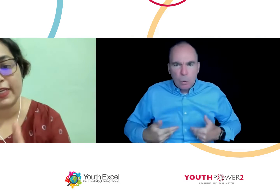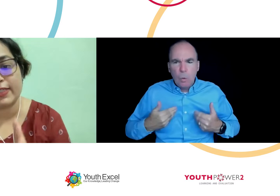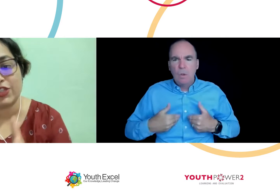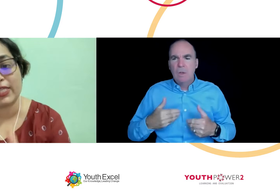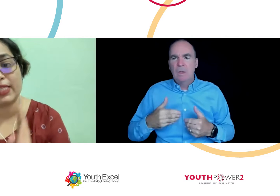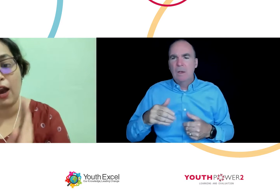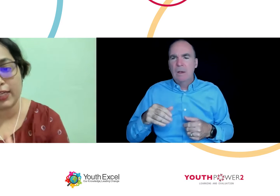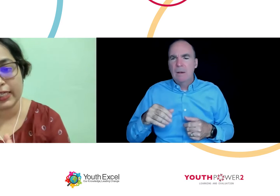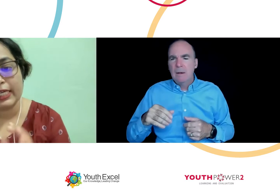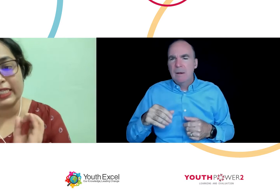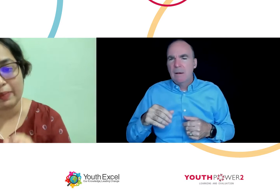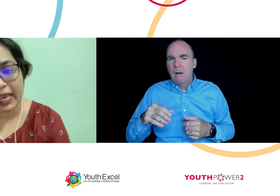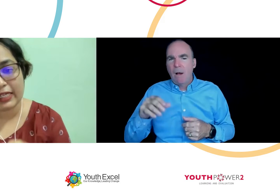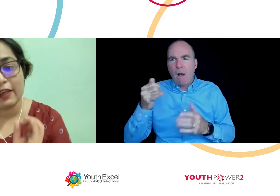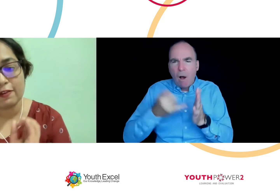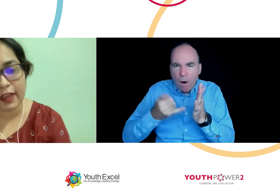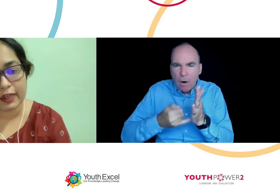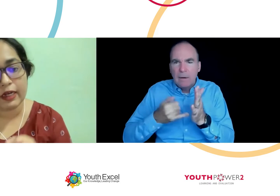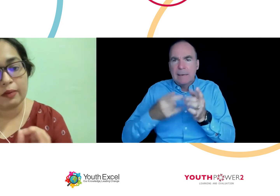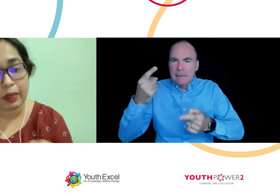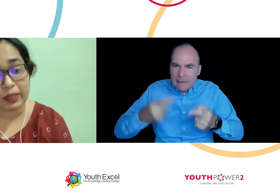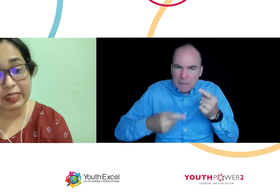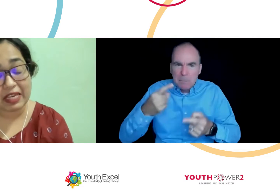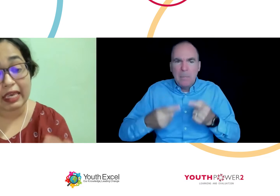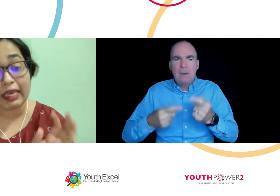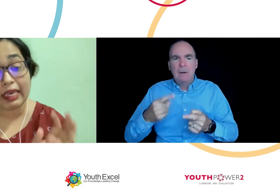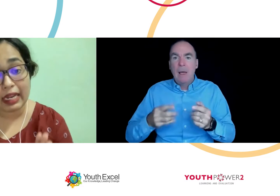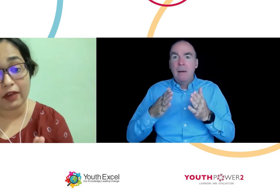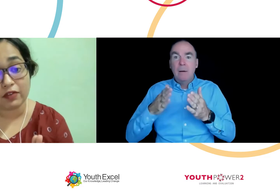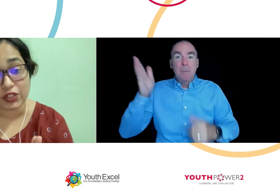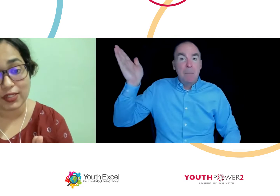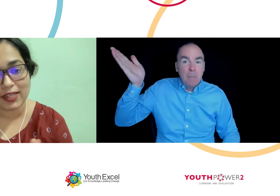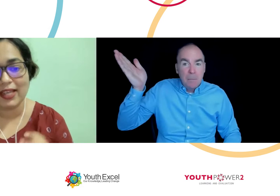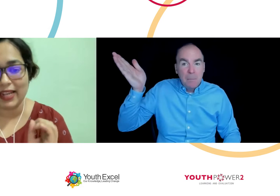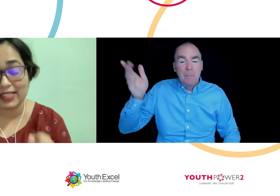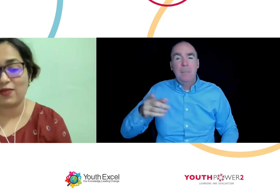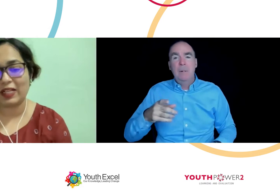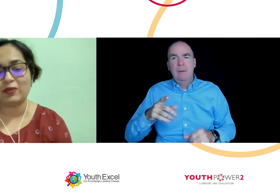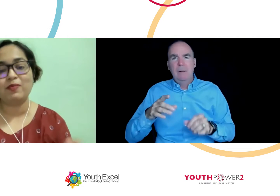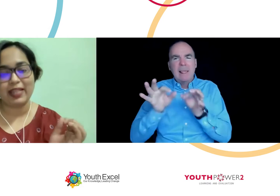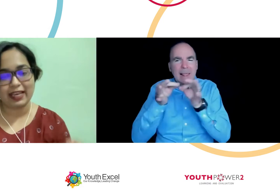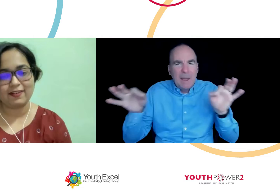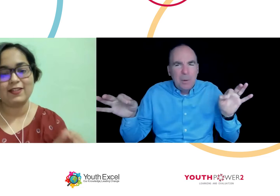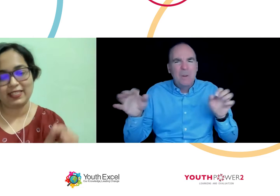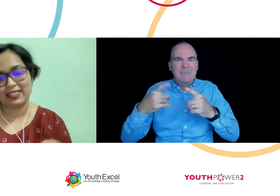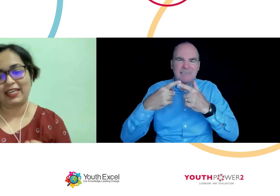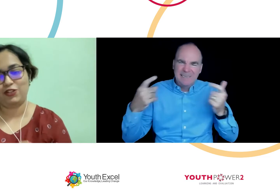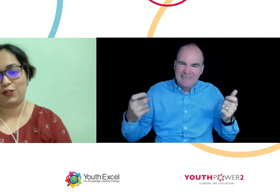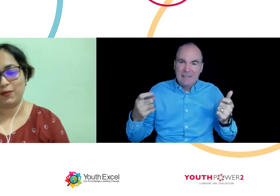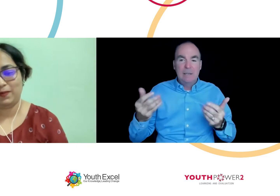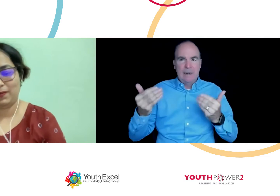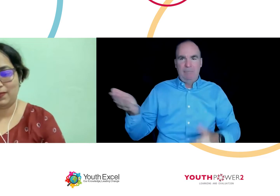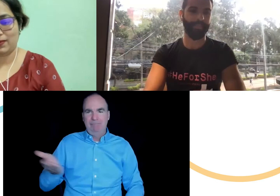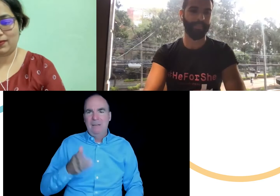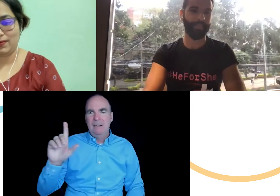different fields such as art, debate, theater, public speaking, and languages. Let's welcome Leif to the